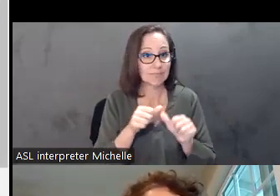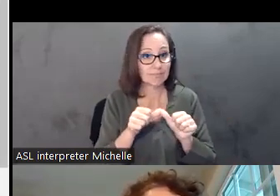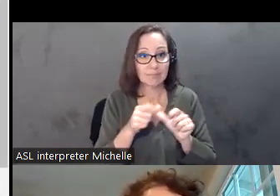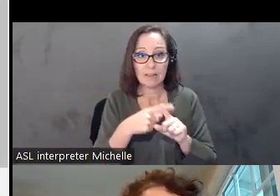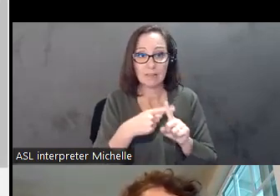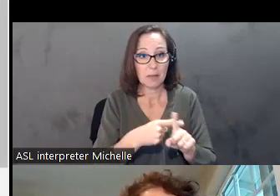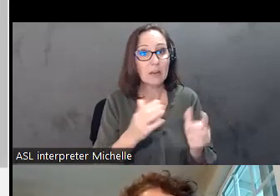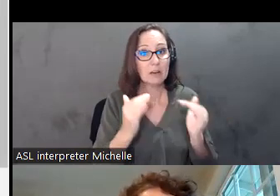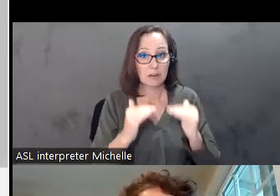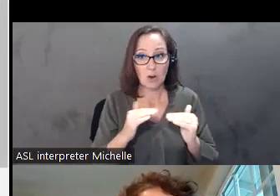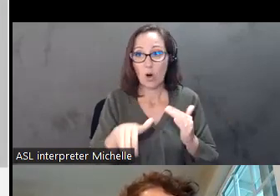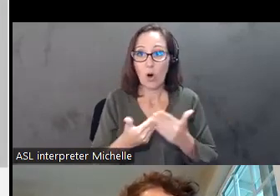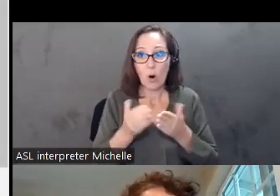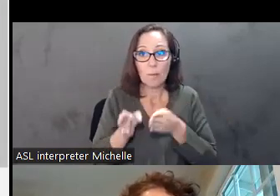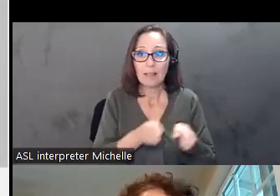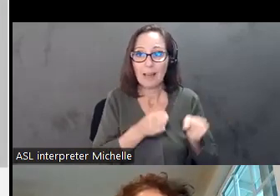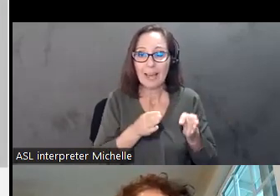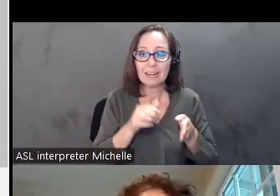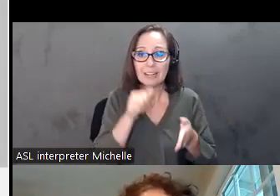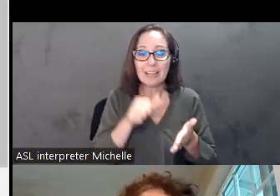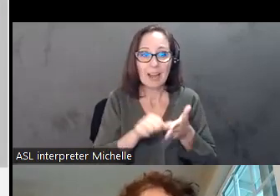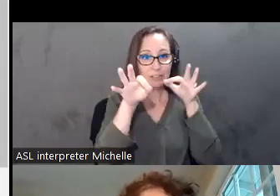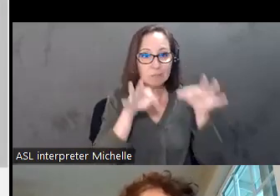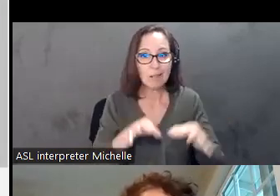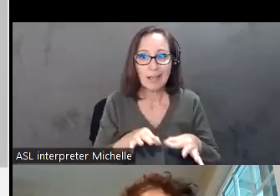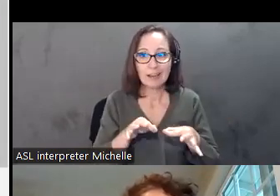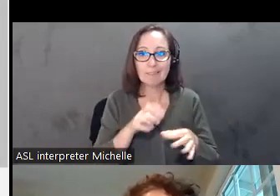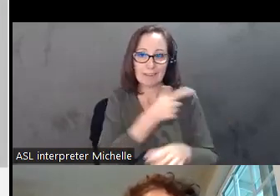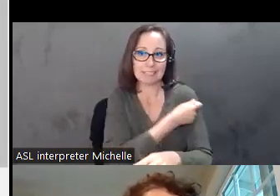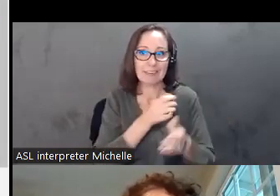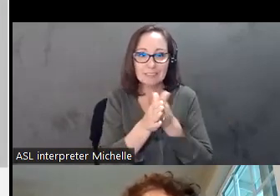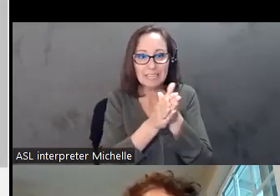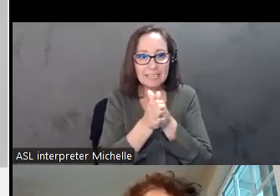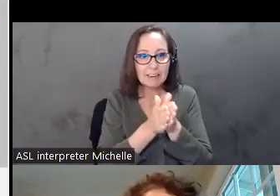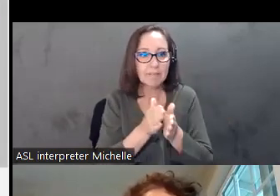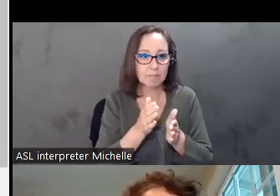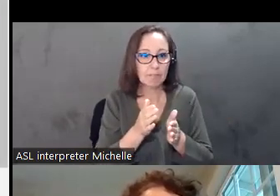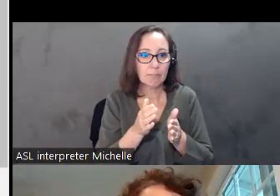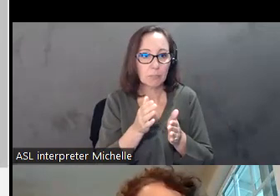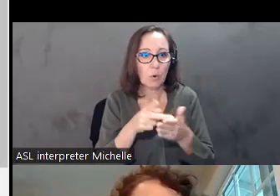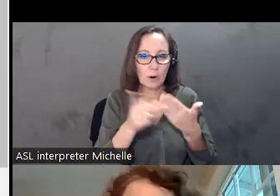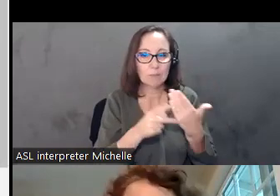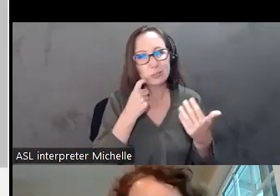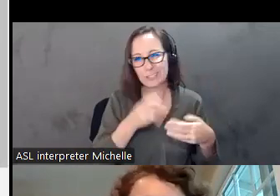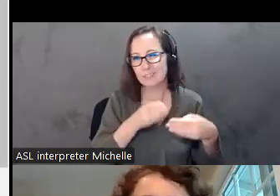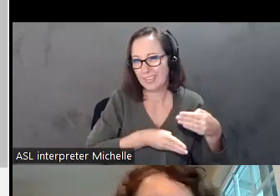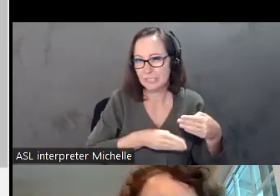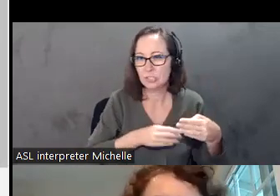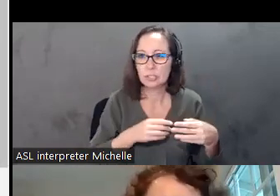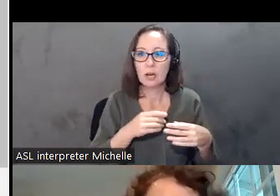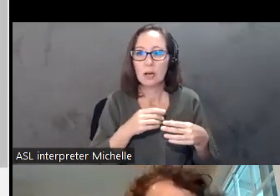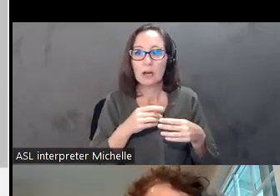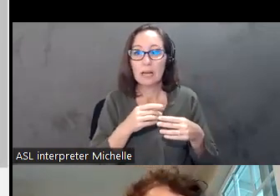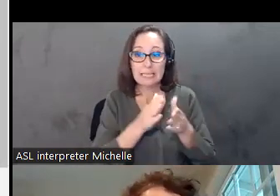the all plan letter that describes our vaccination incentive program, which just has completed, but provided incentives to